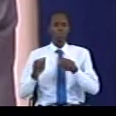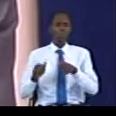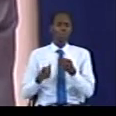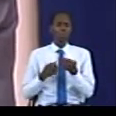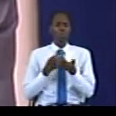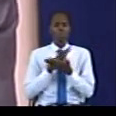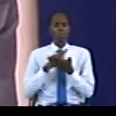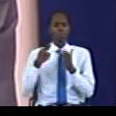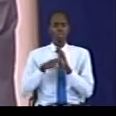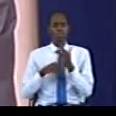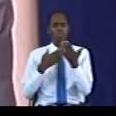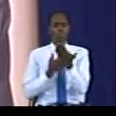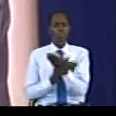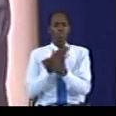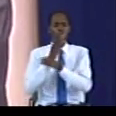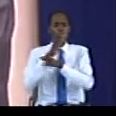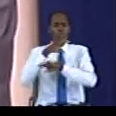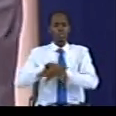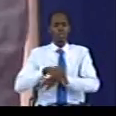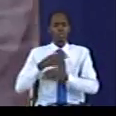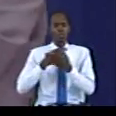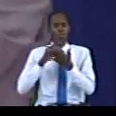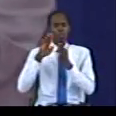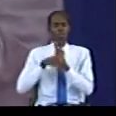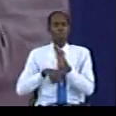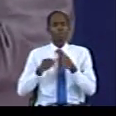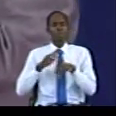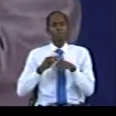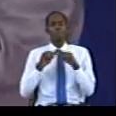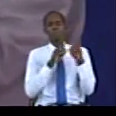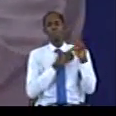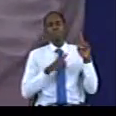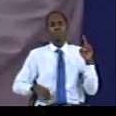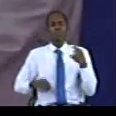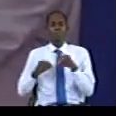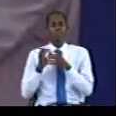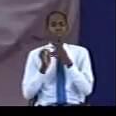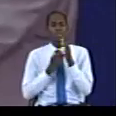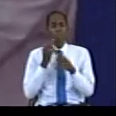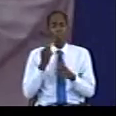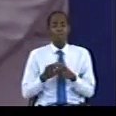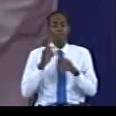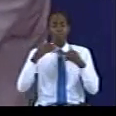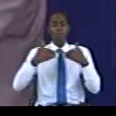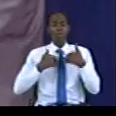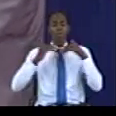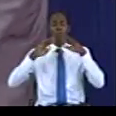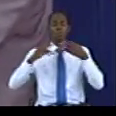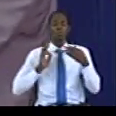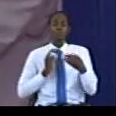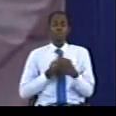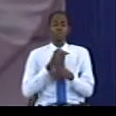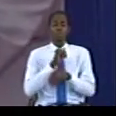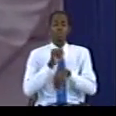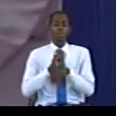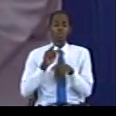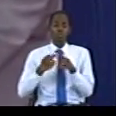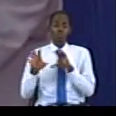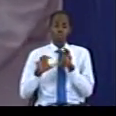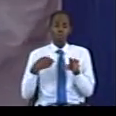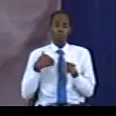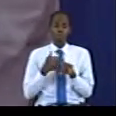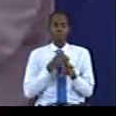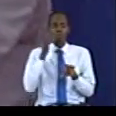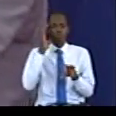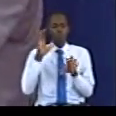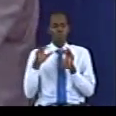evening, holiness unto the Lord in Jesus' name. And Lord, you've given us a work to do. We're going to do it. You have said, as the Father